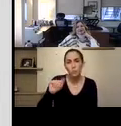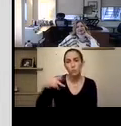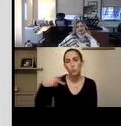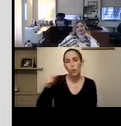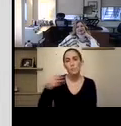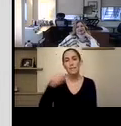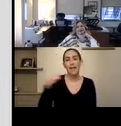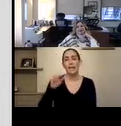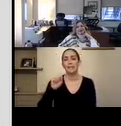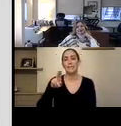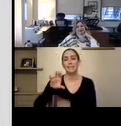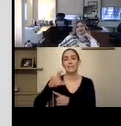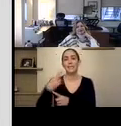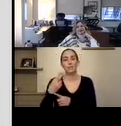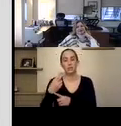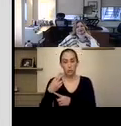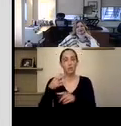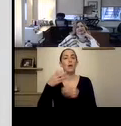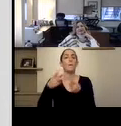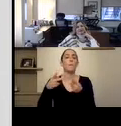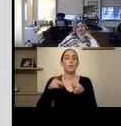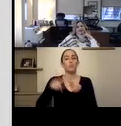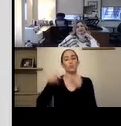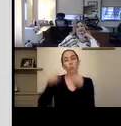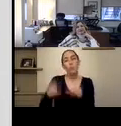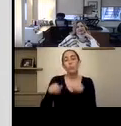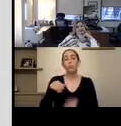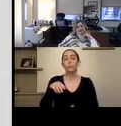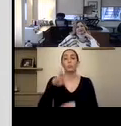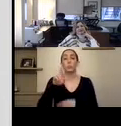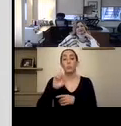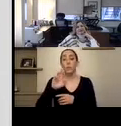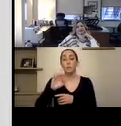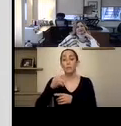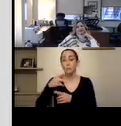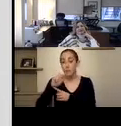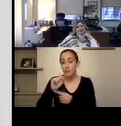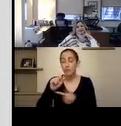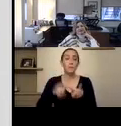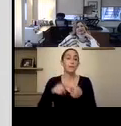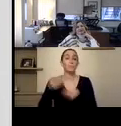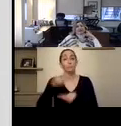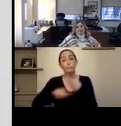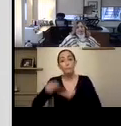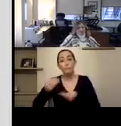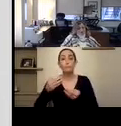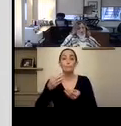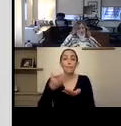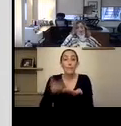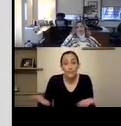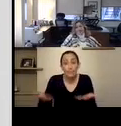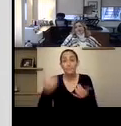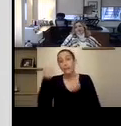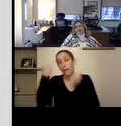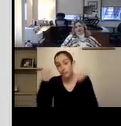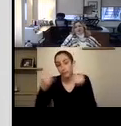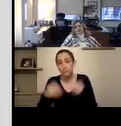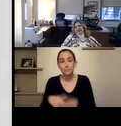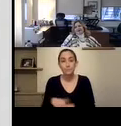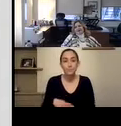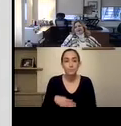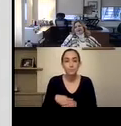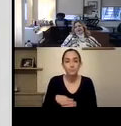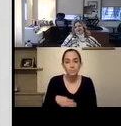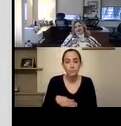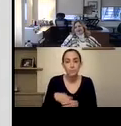it also provides a place to exchange items and ideas. The basics folder